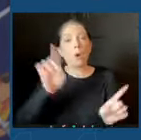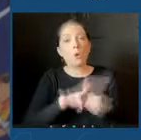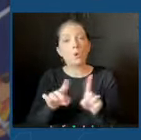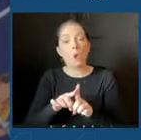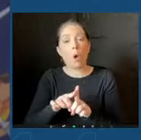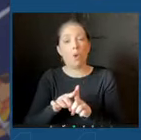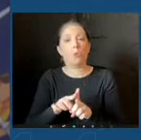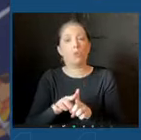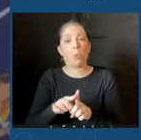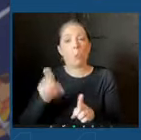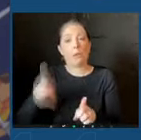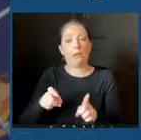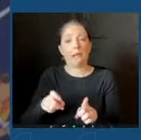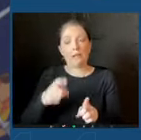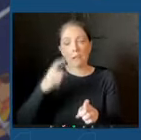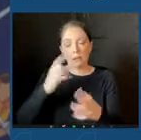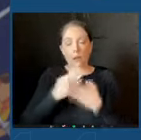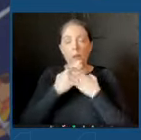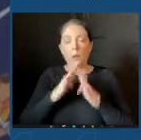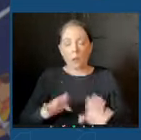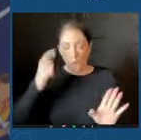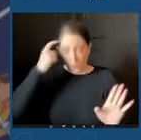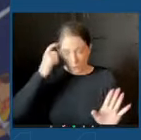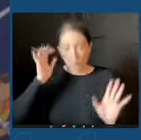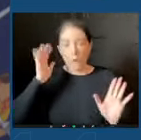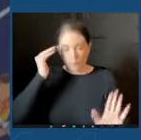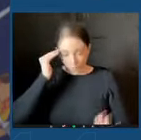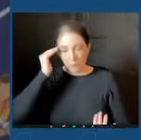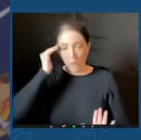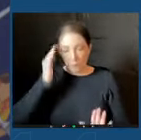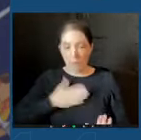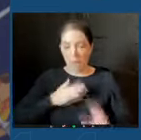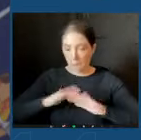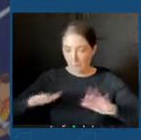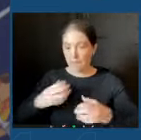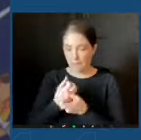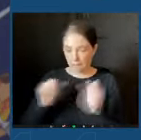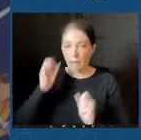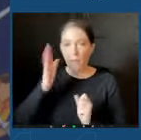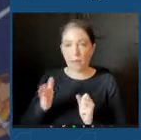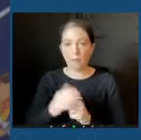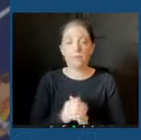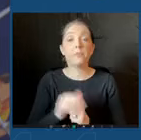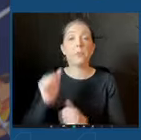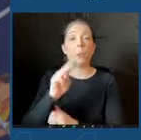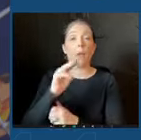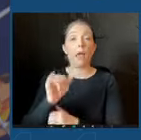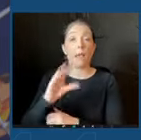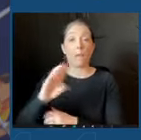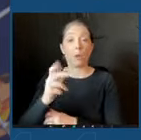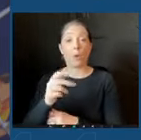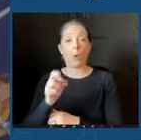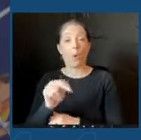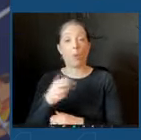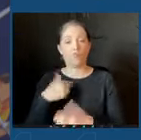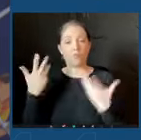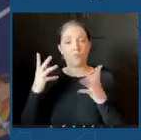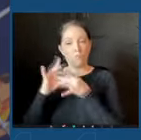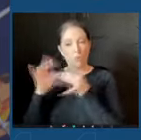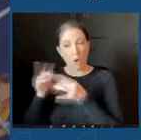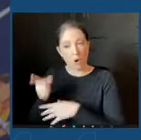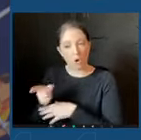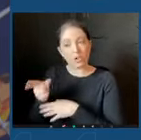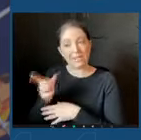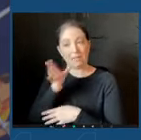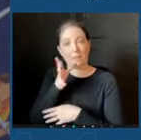know that their children will be safe. So Amy Cohen, I mentioned her, is a parent who knows the sadness of this all too